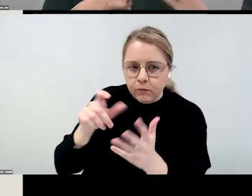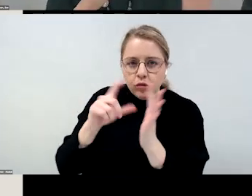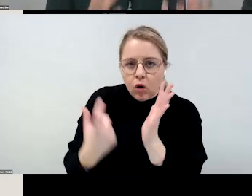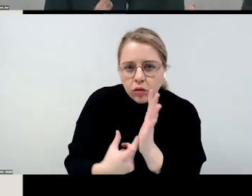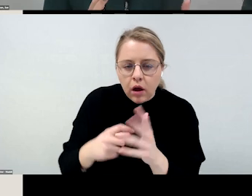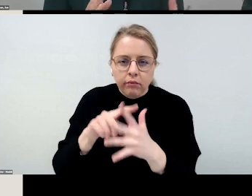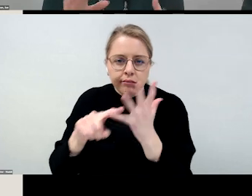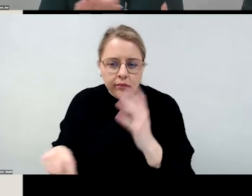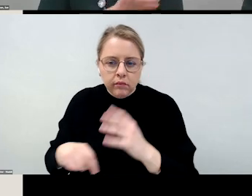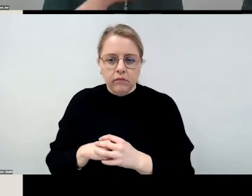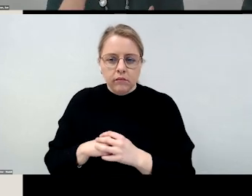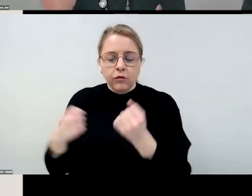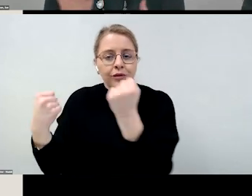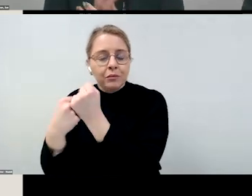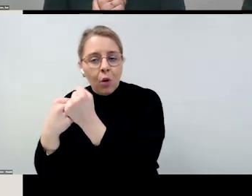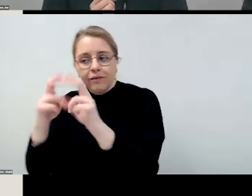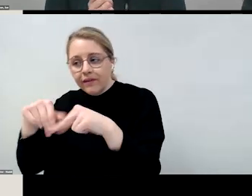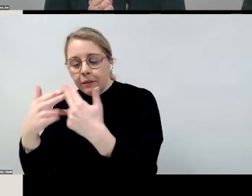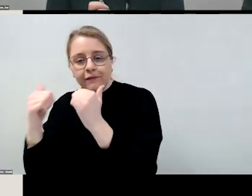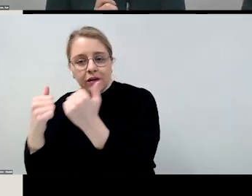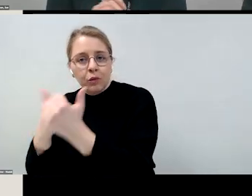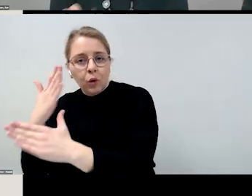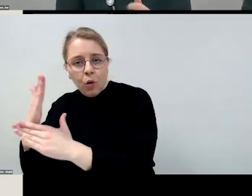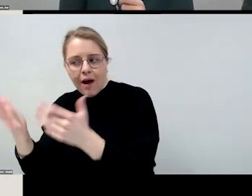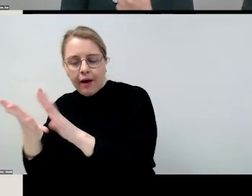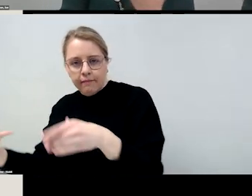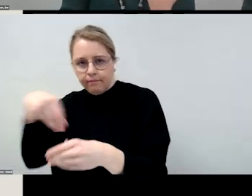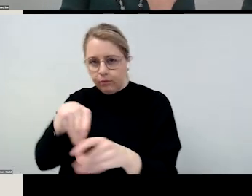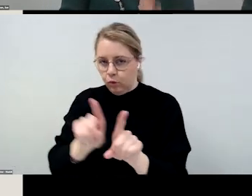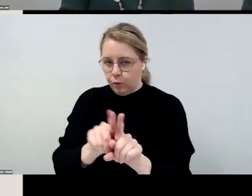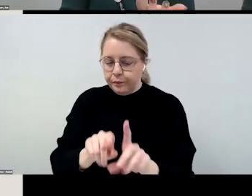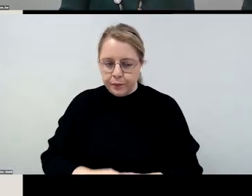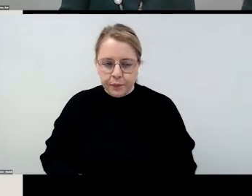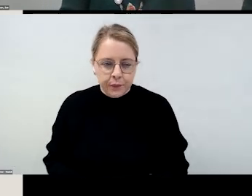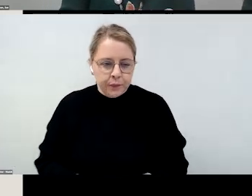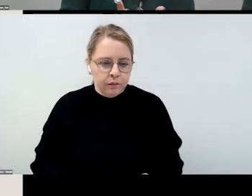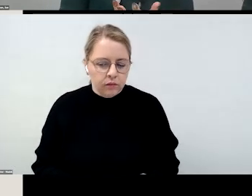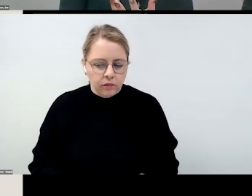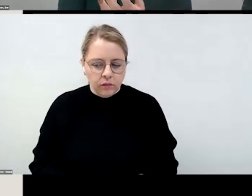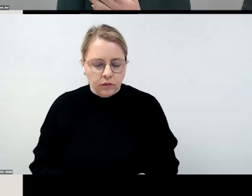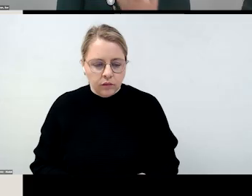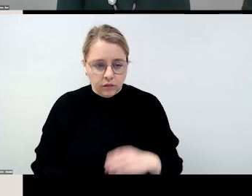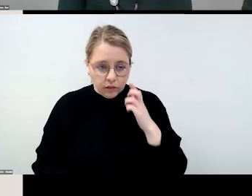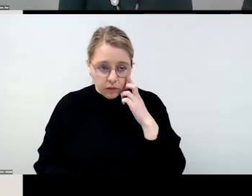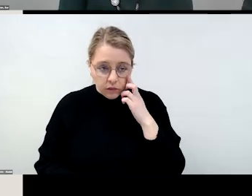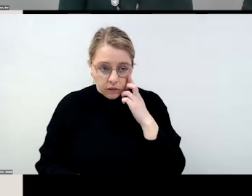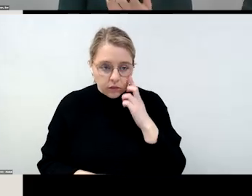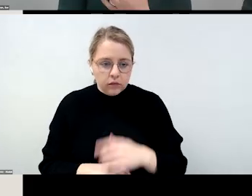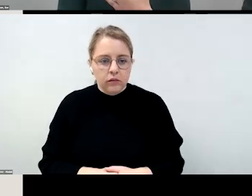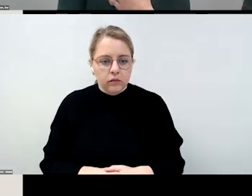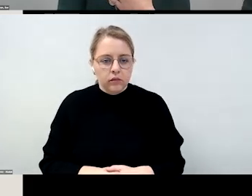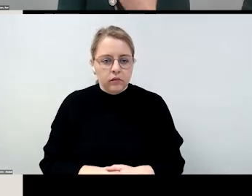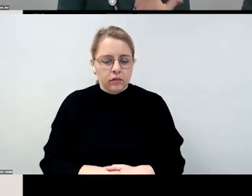We're thinking about the role support networks play in this interaction as well. And this interaction can be influenced by your